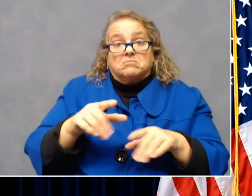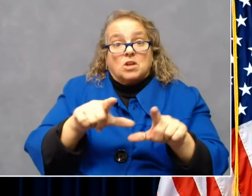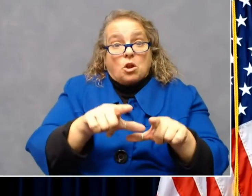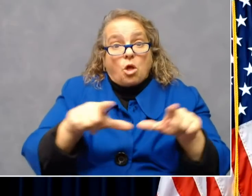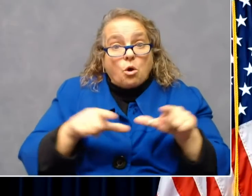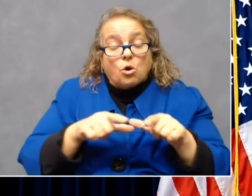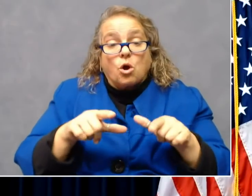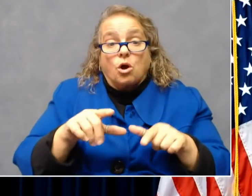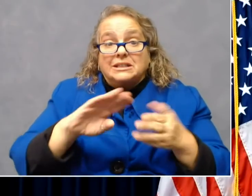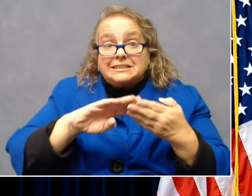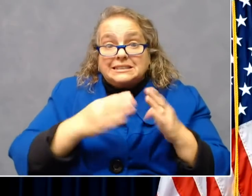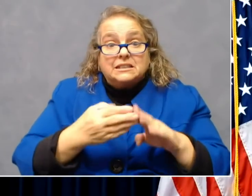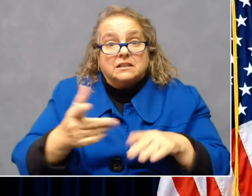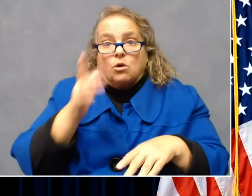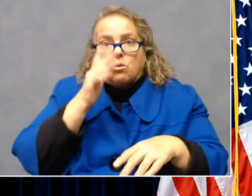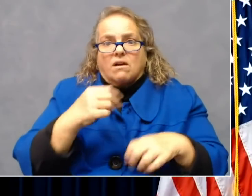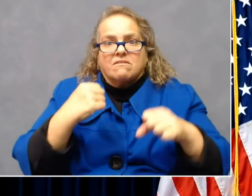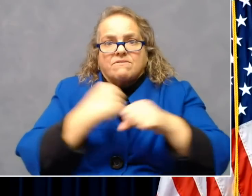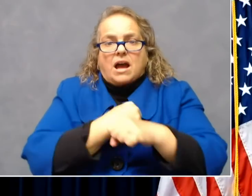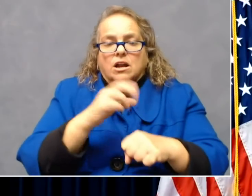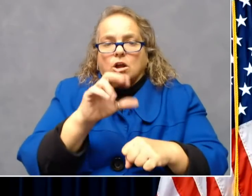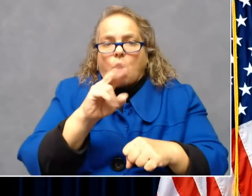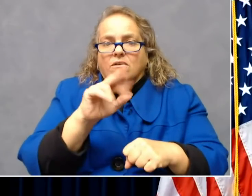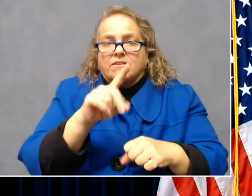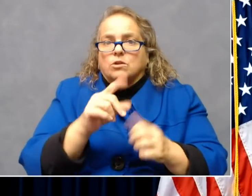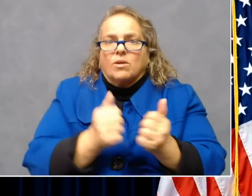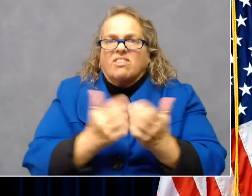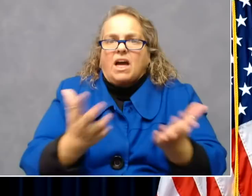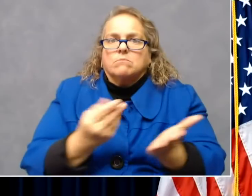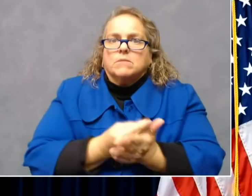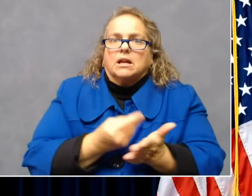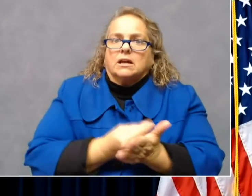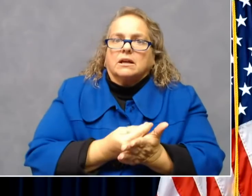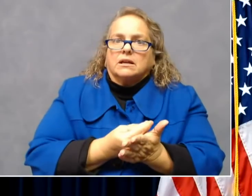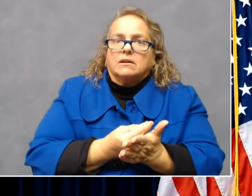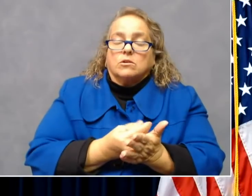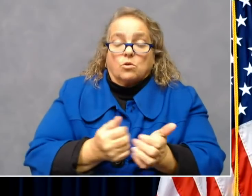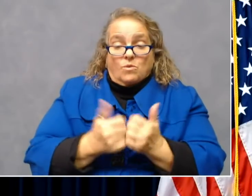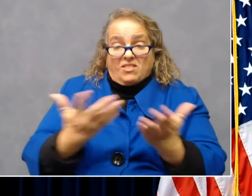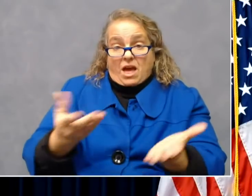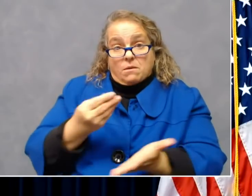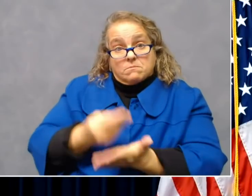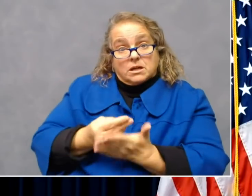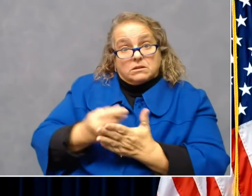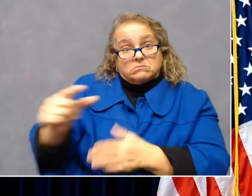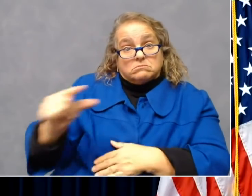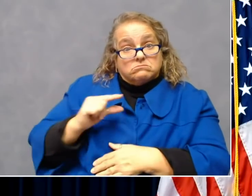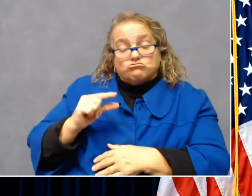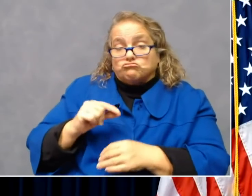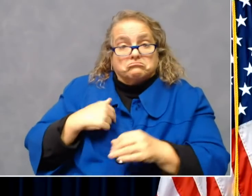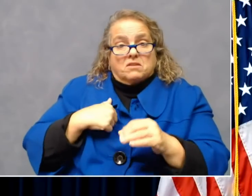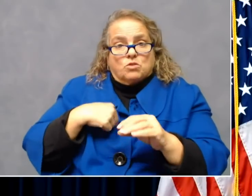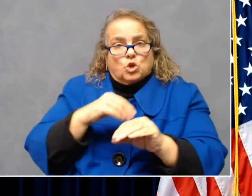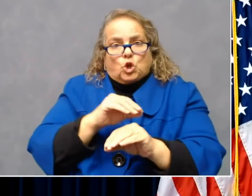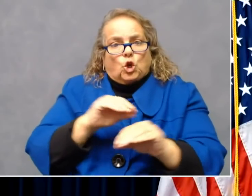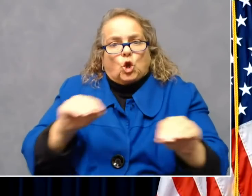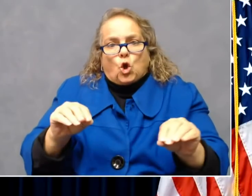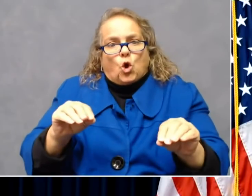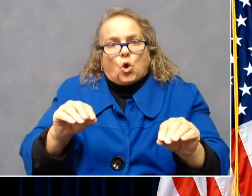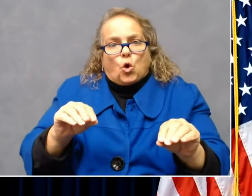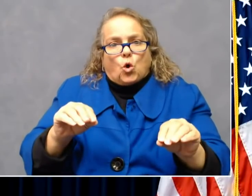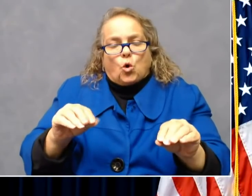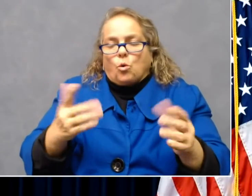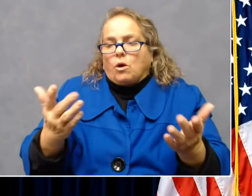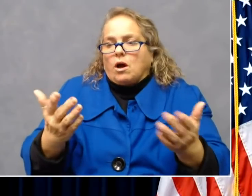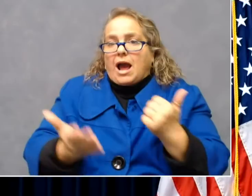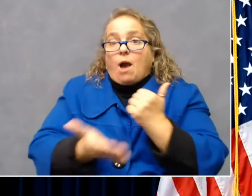no funding to do so. Without another round of funding, there won't be any additional eviction relief